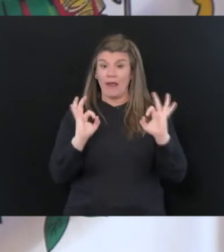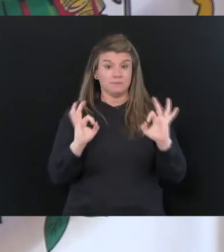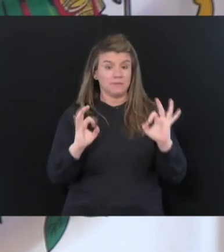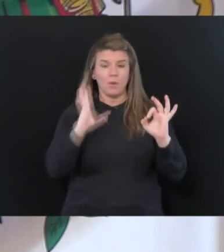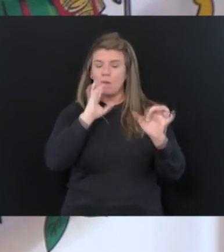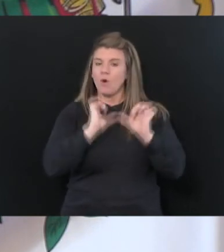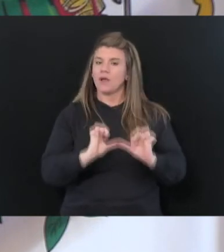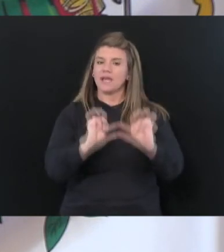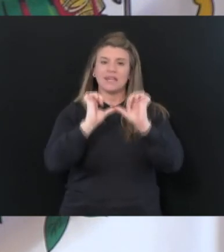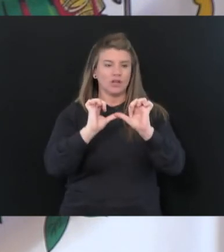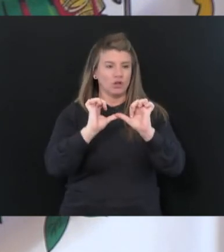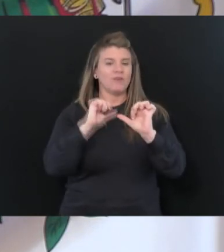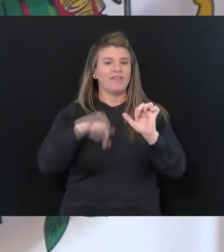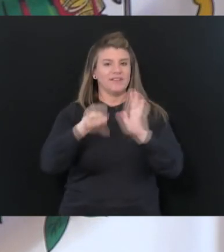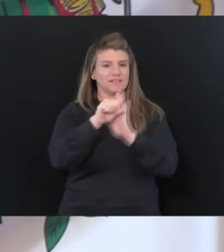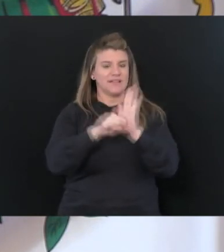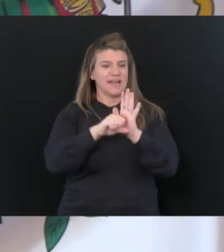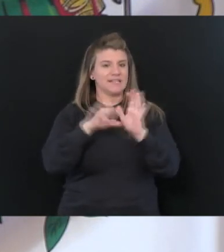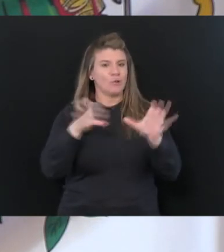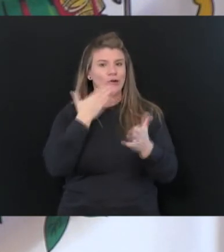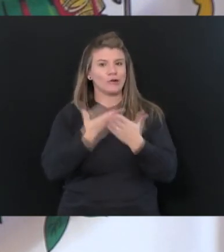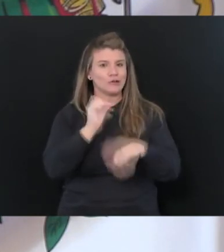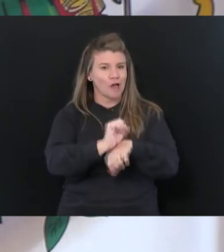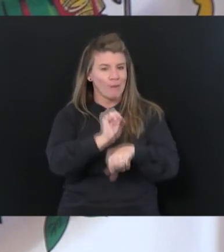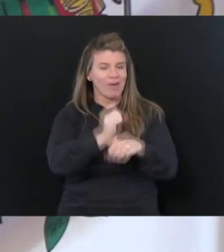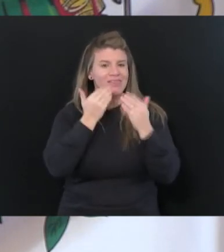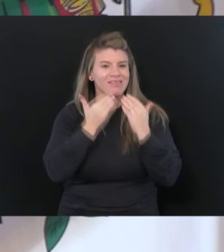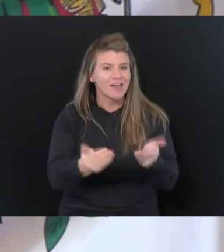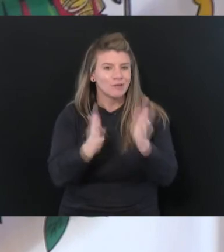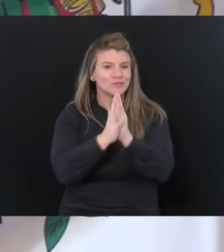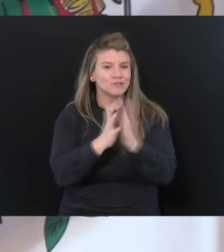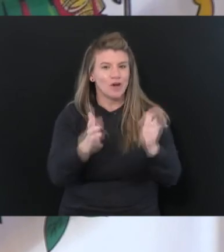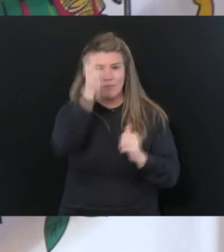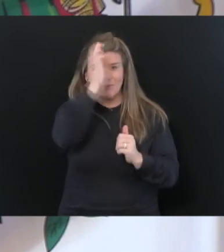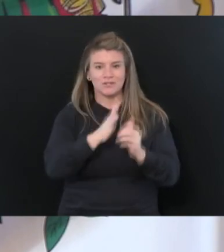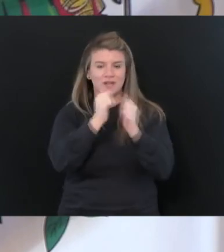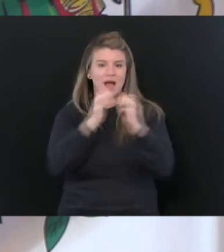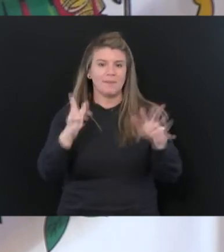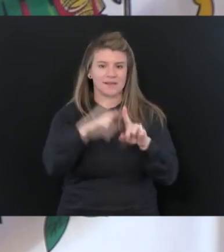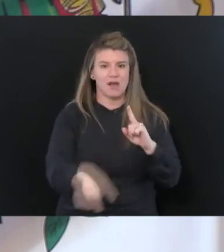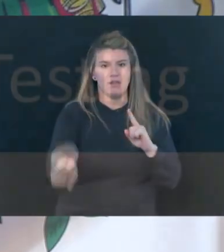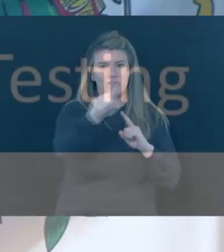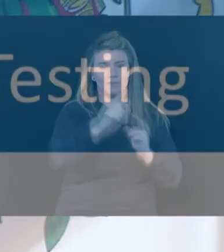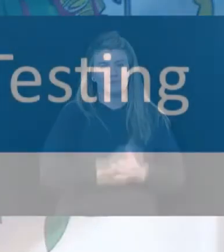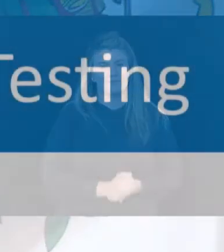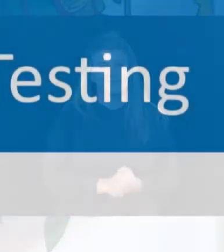sure the store's in good shape. So thank you a bunch. God bless each and every one of you.